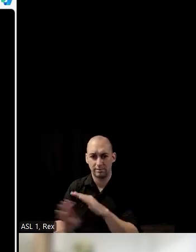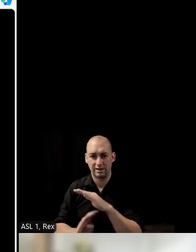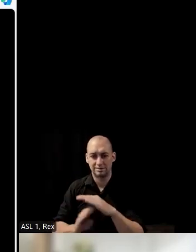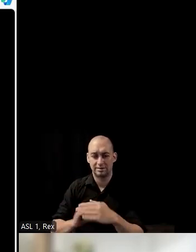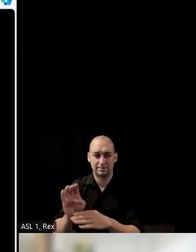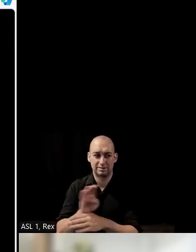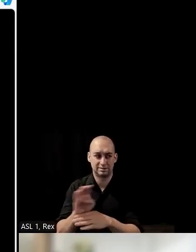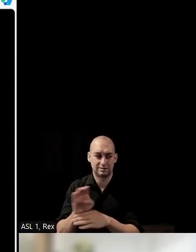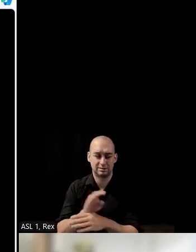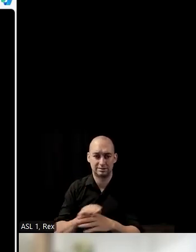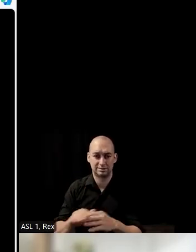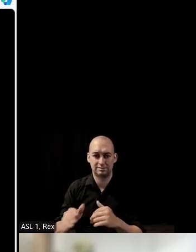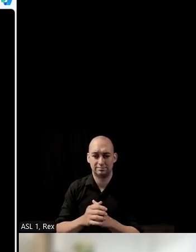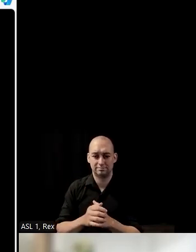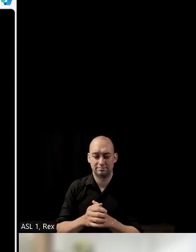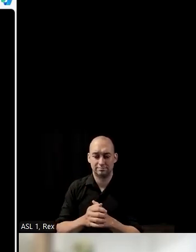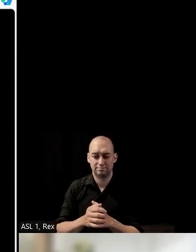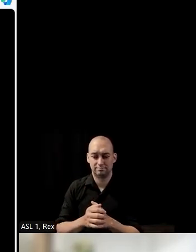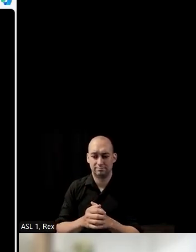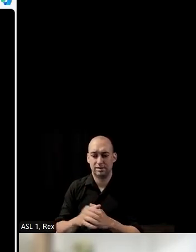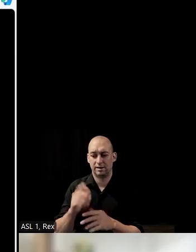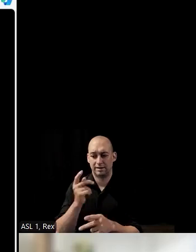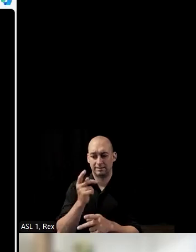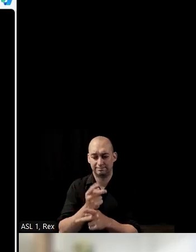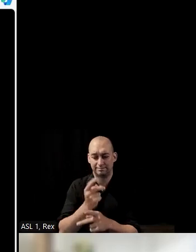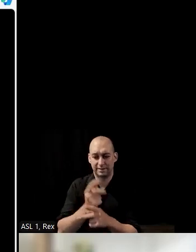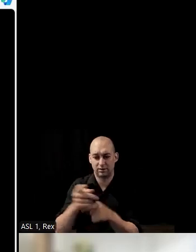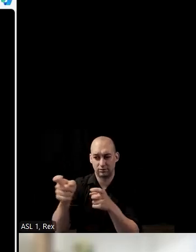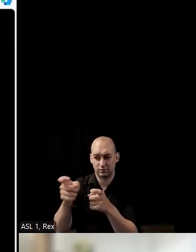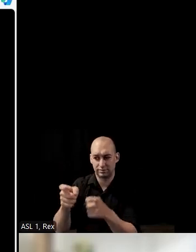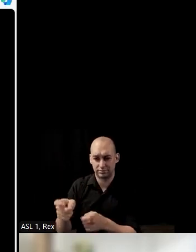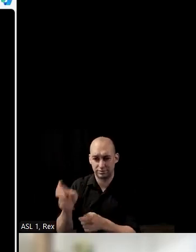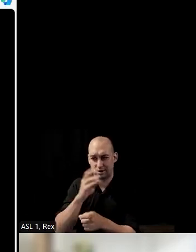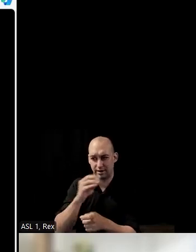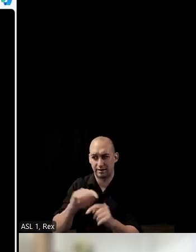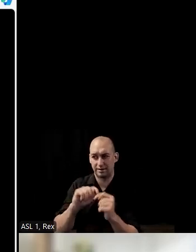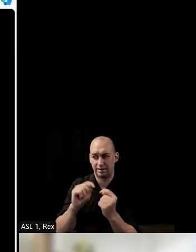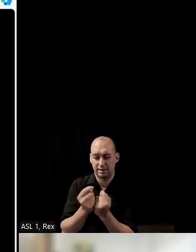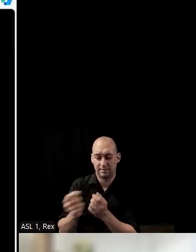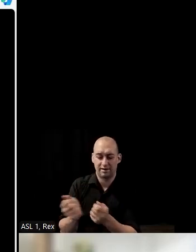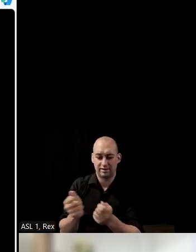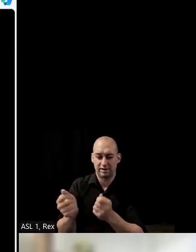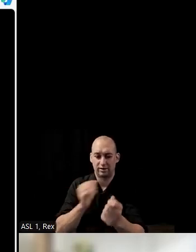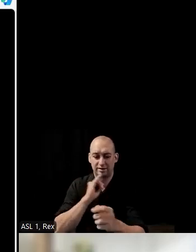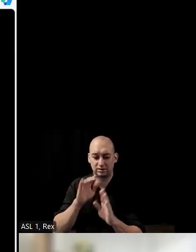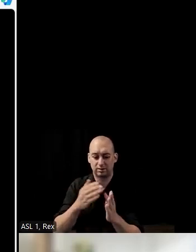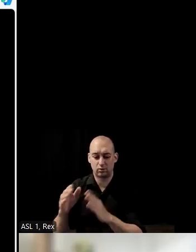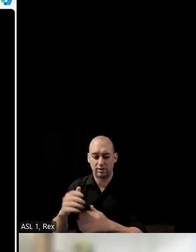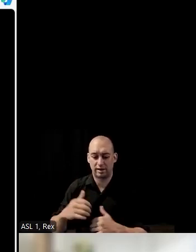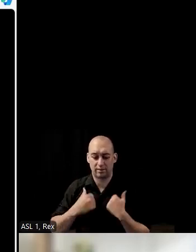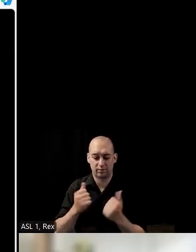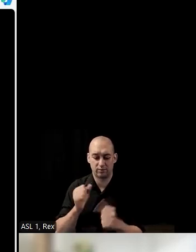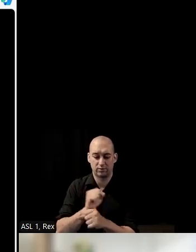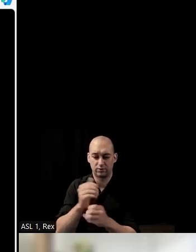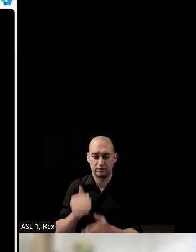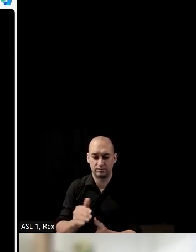care planning and care coordination. And this care team navigator is actually our community health worker. For